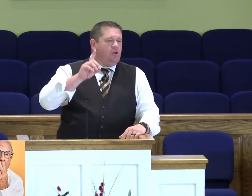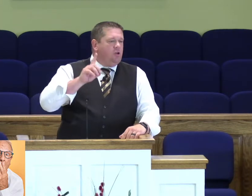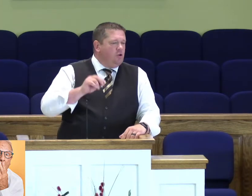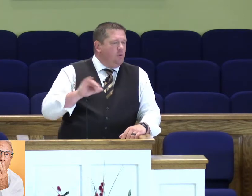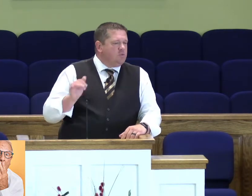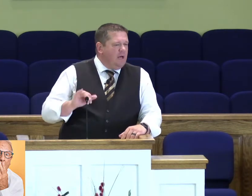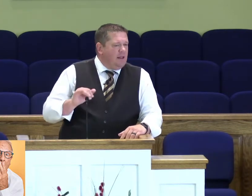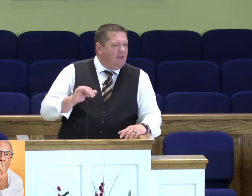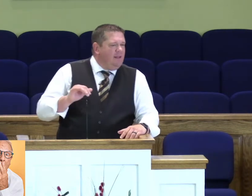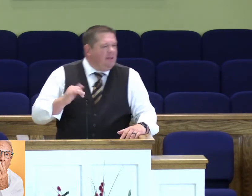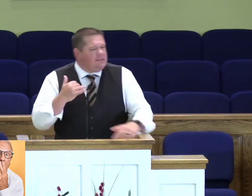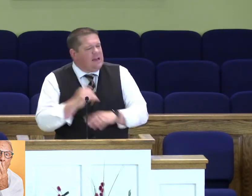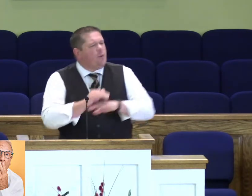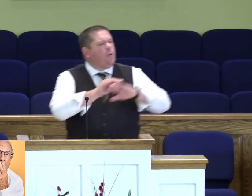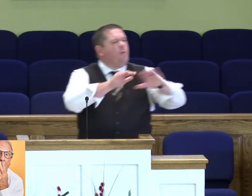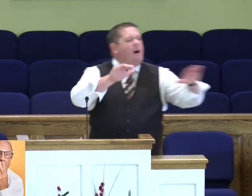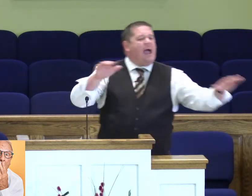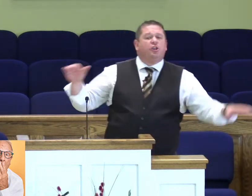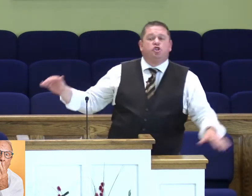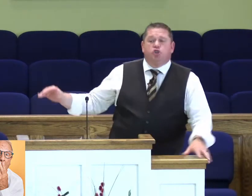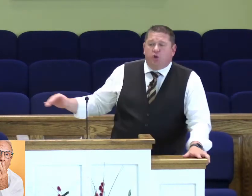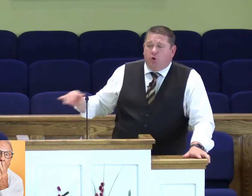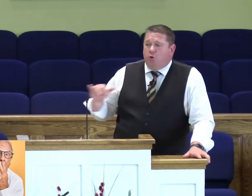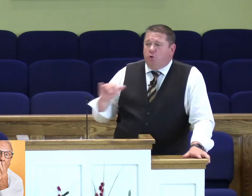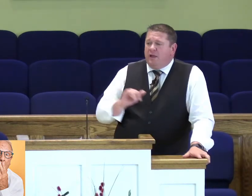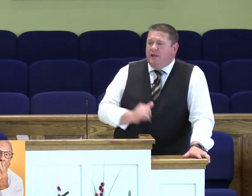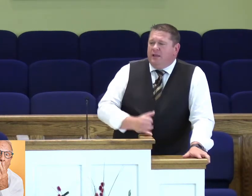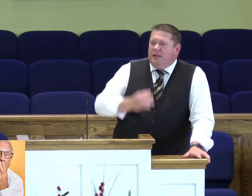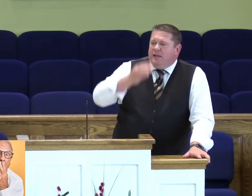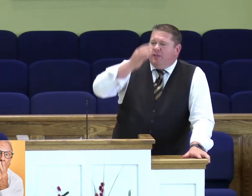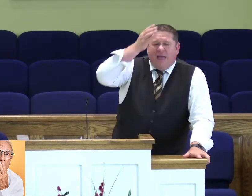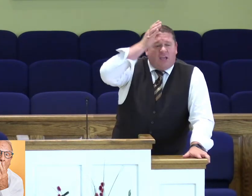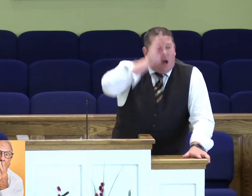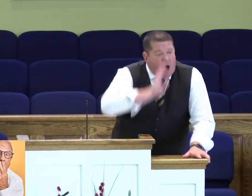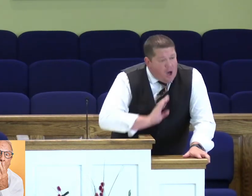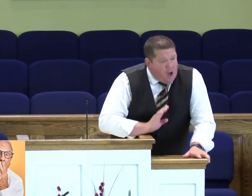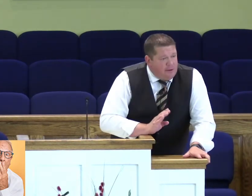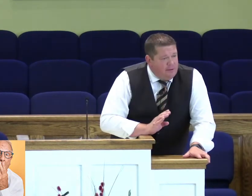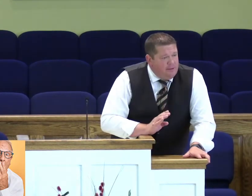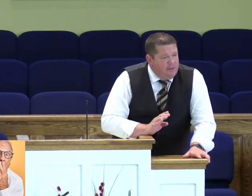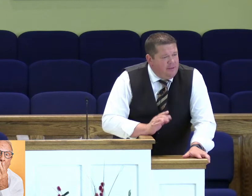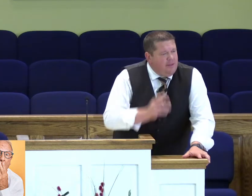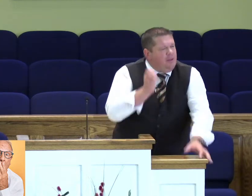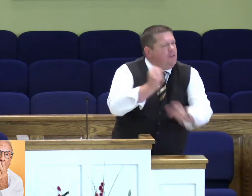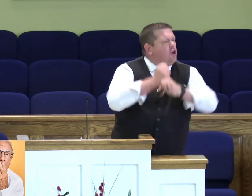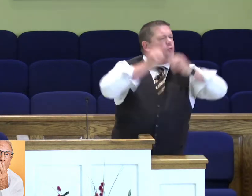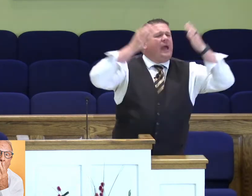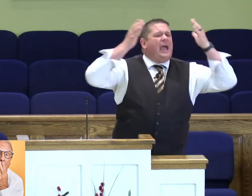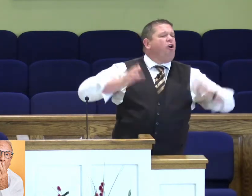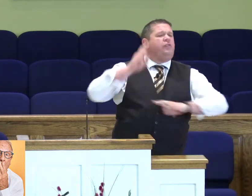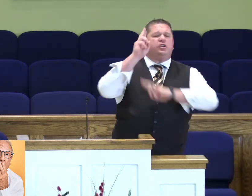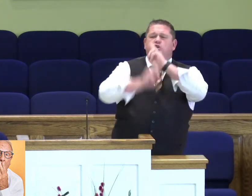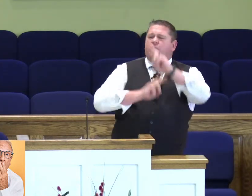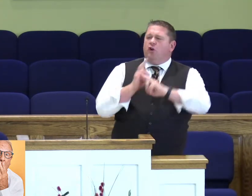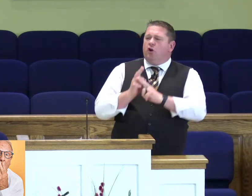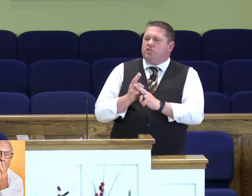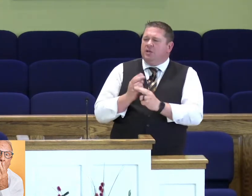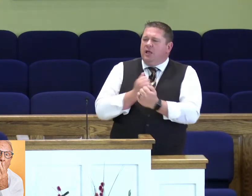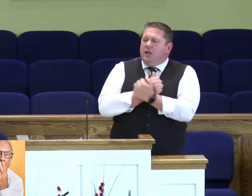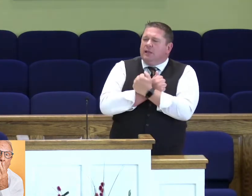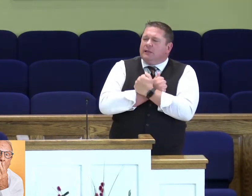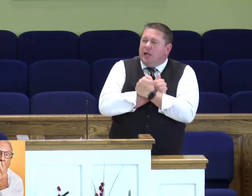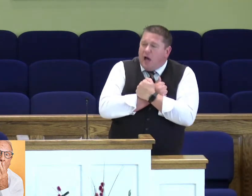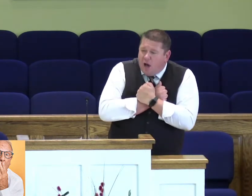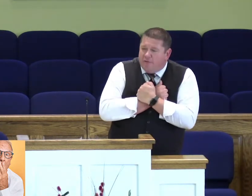parents do as well. And tonight I want to remind you that God, the creator of this